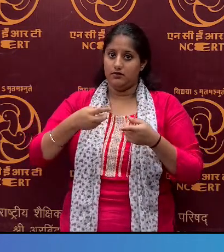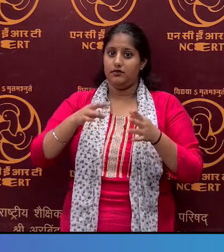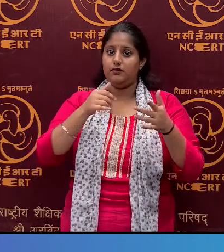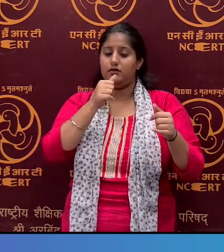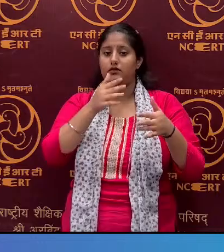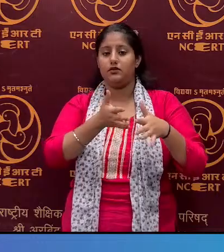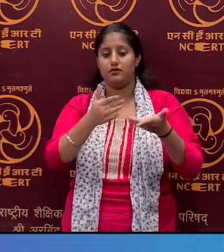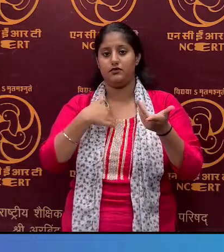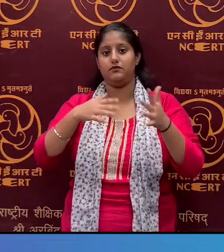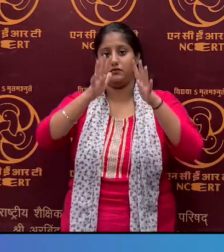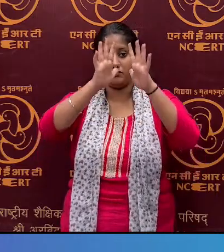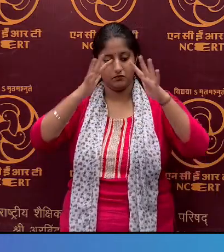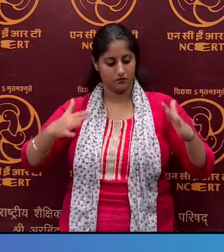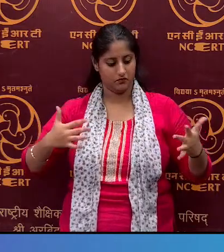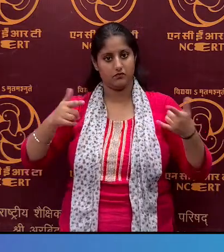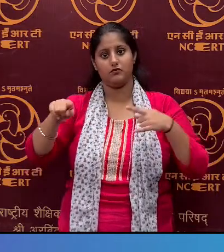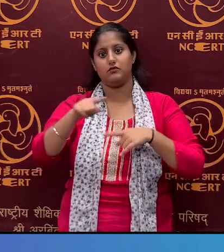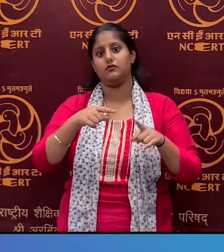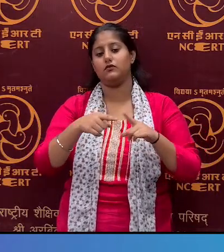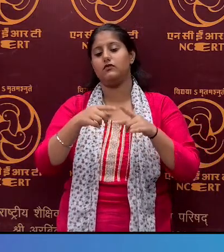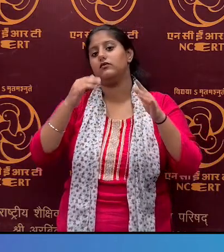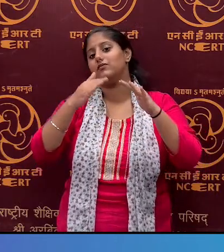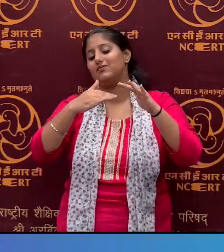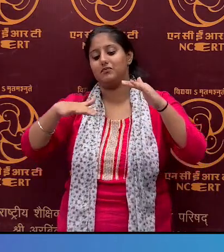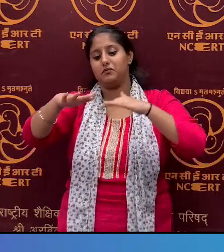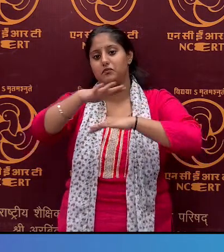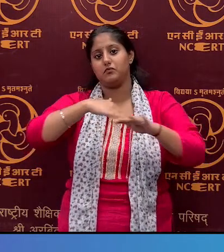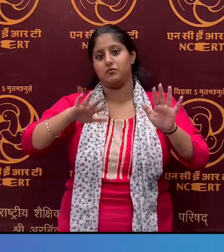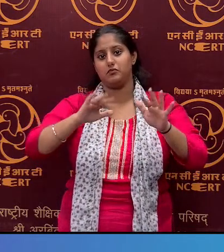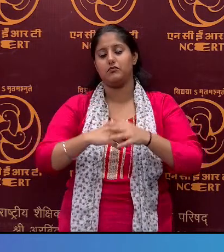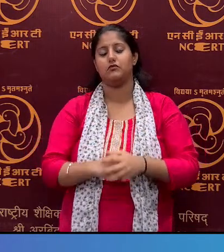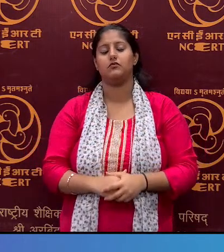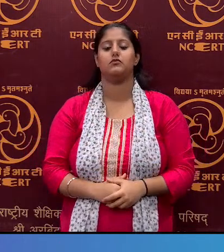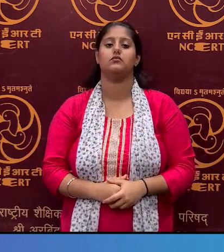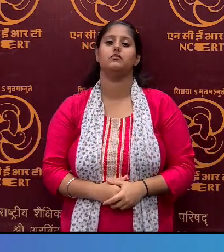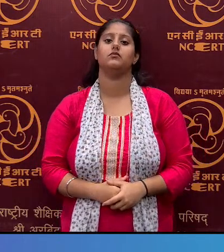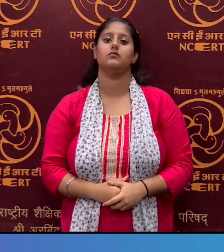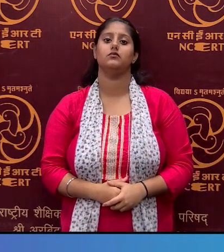mountain ranges along with the slope of Himalayas.